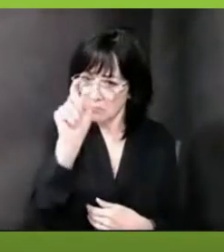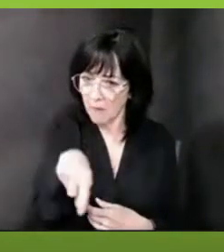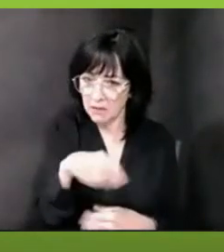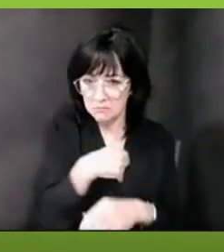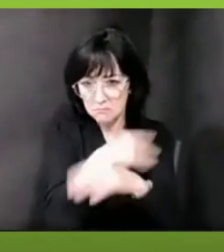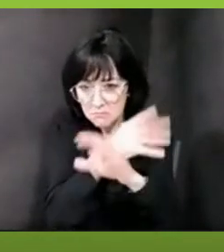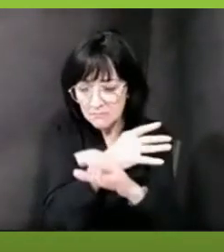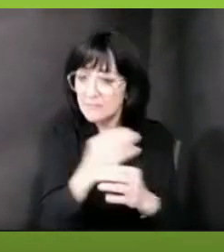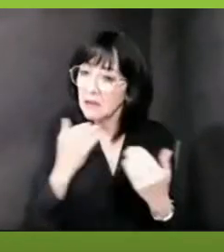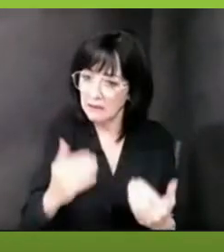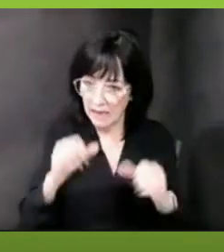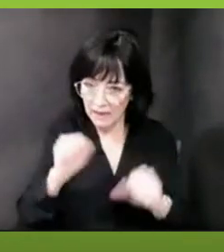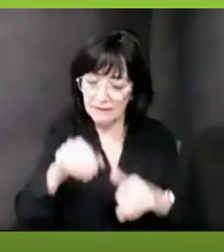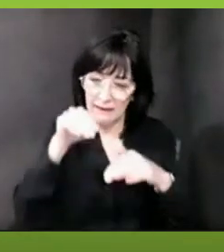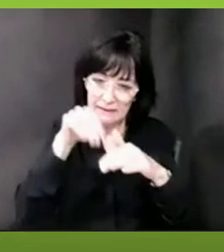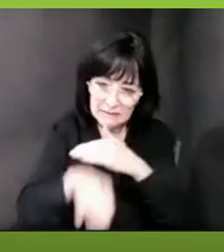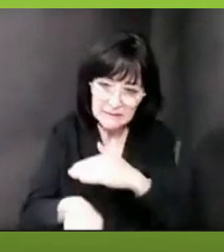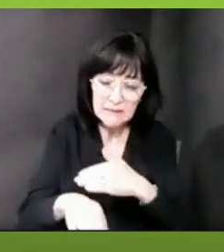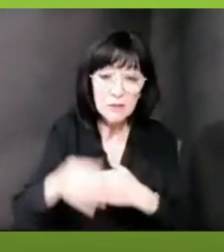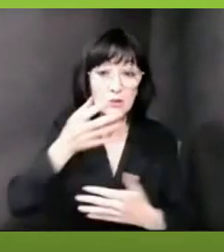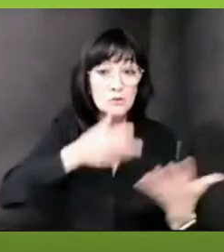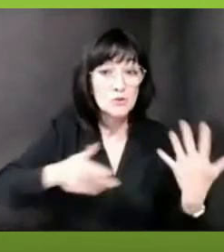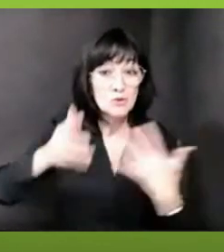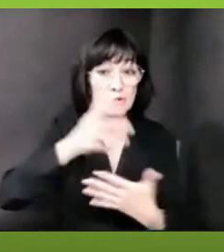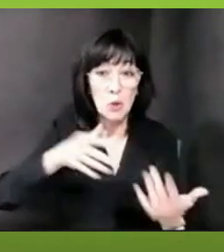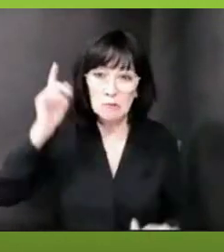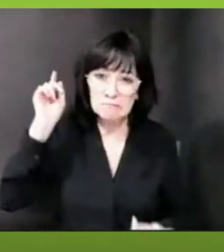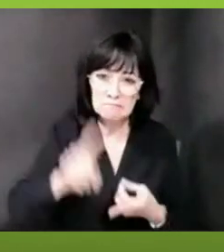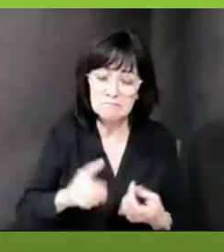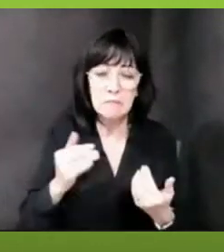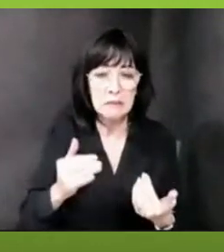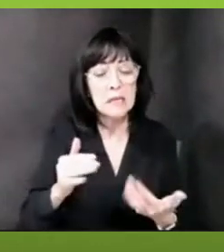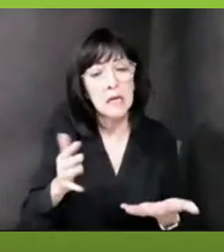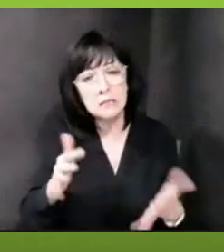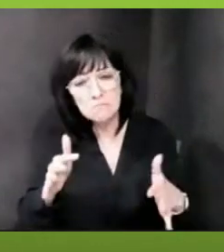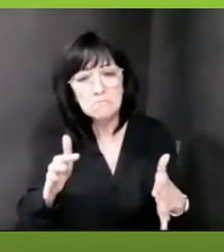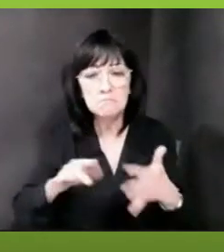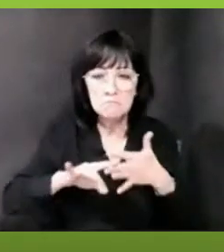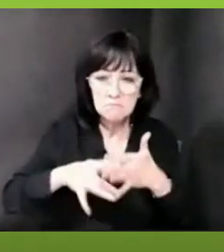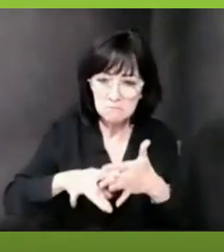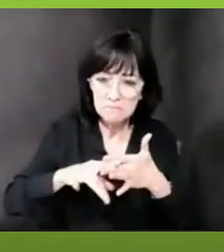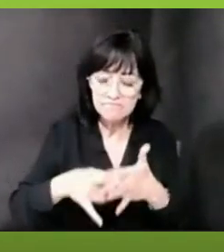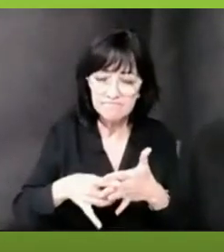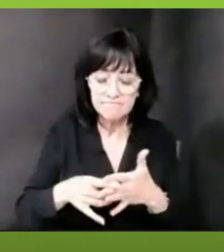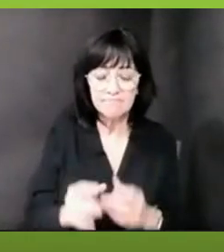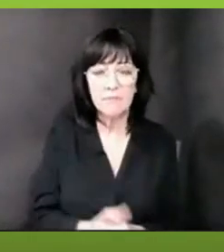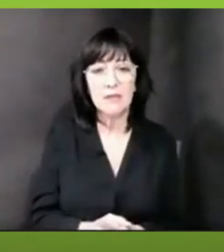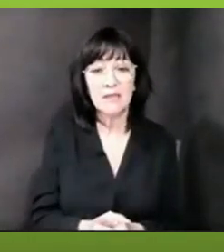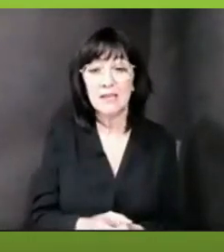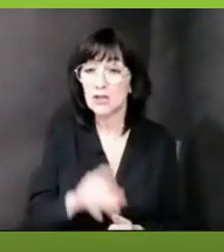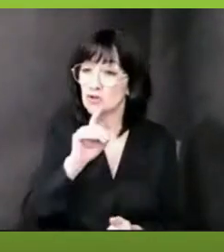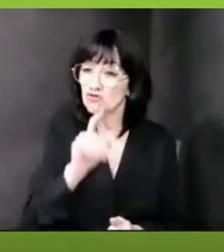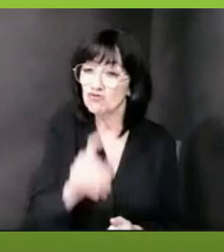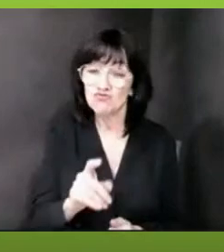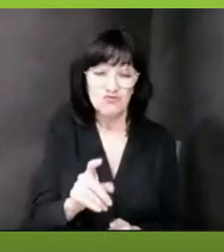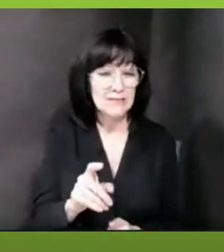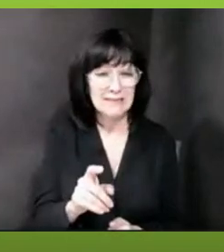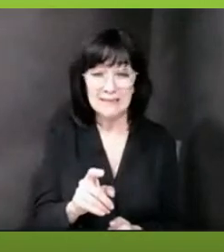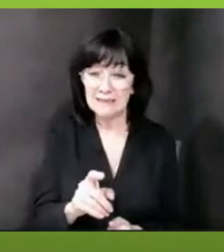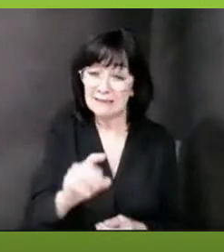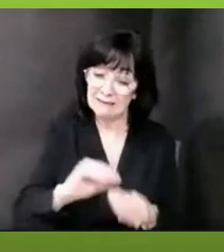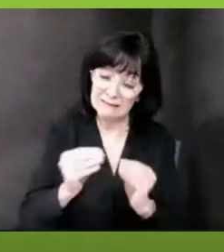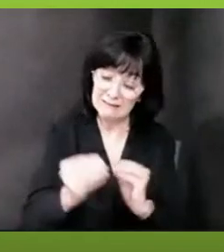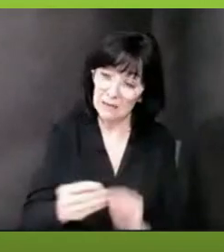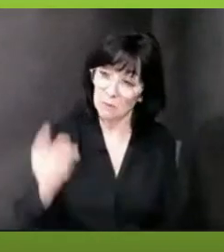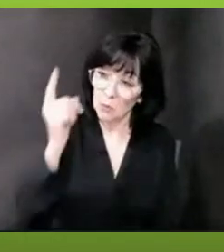events. But I think one of the biggest things that we've learned from the pandemic is just how much the isolation and the loneliness